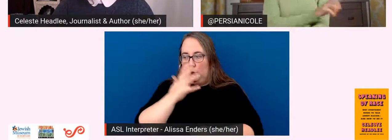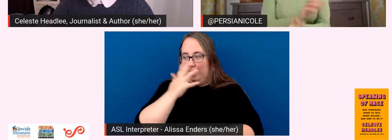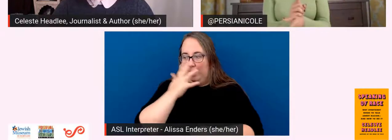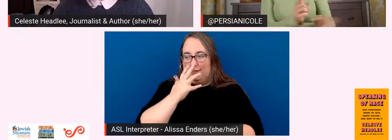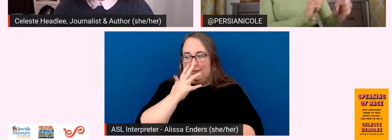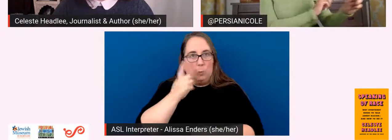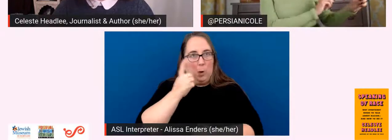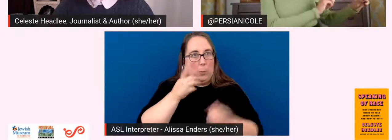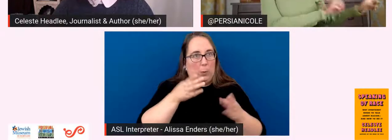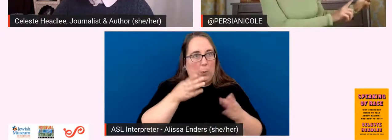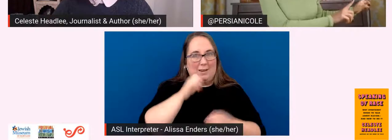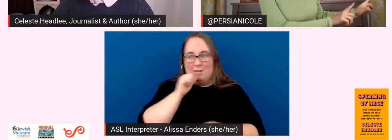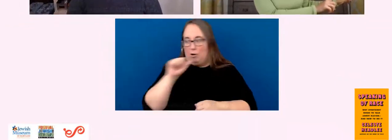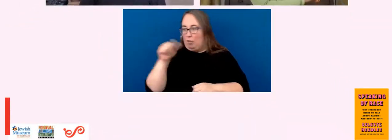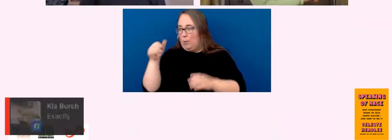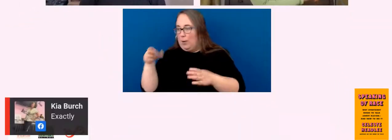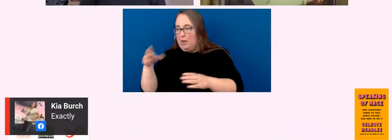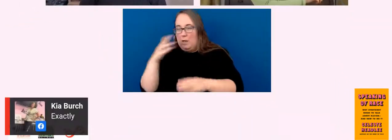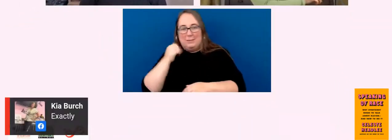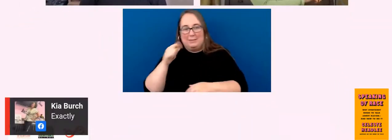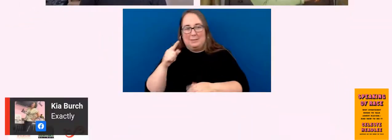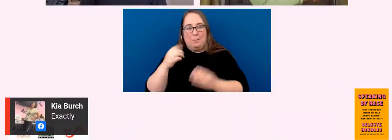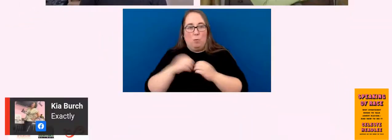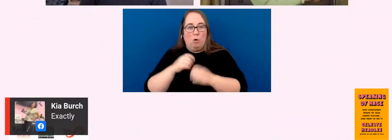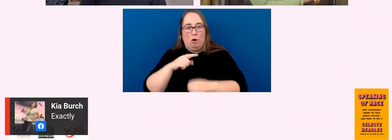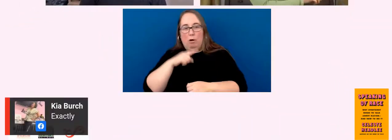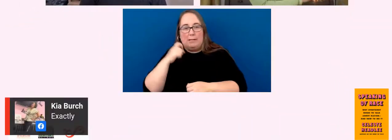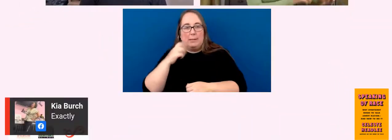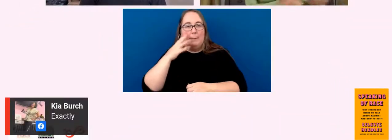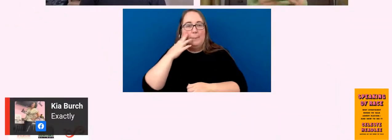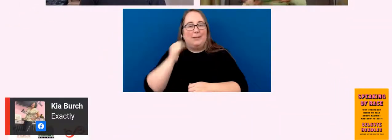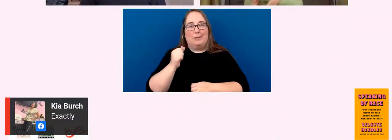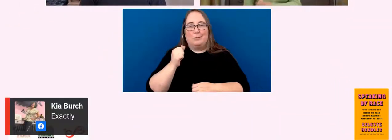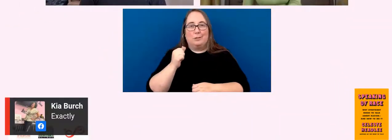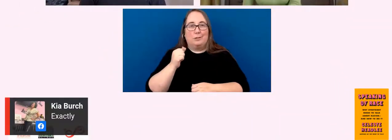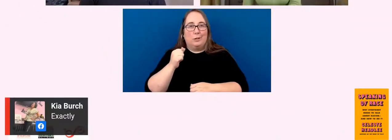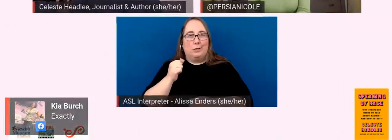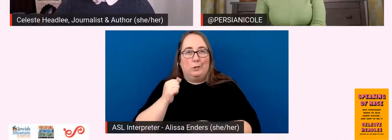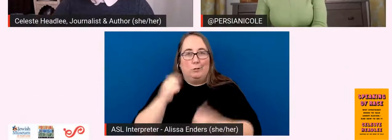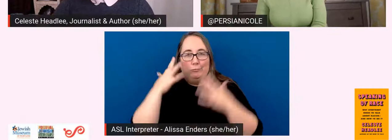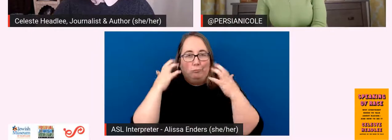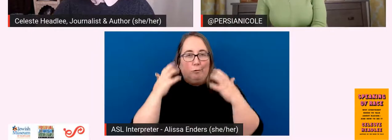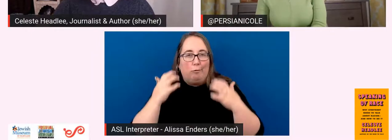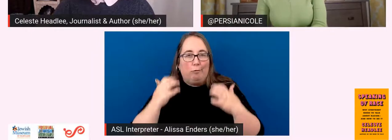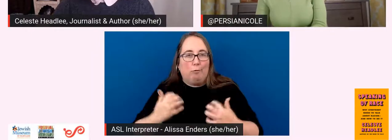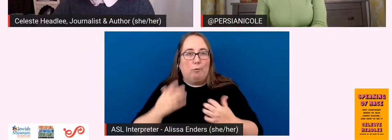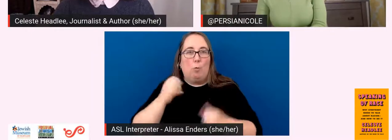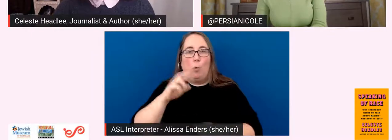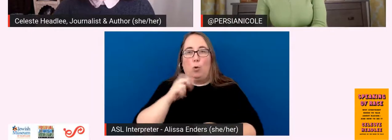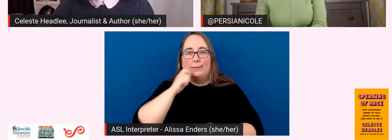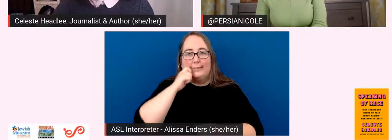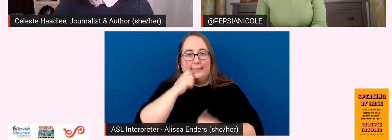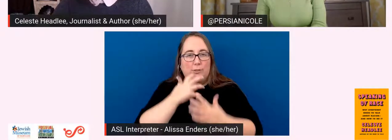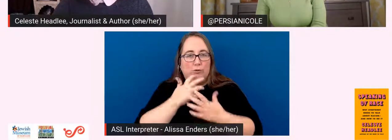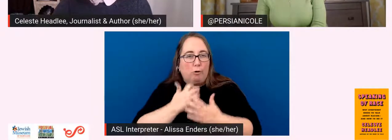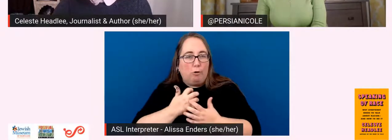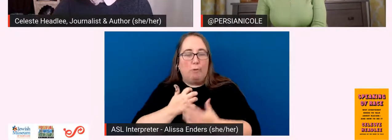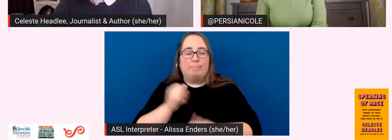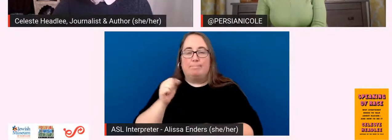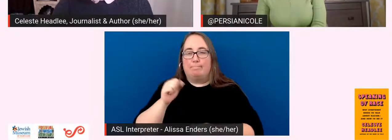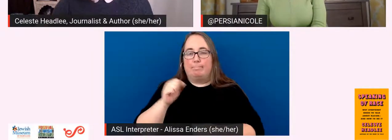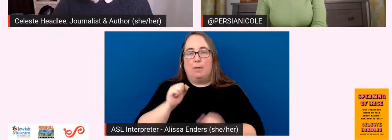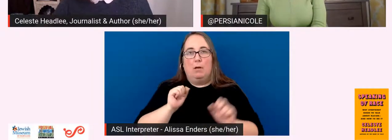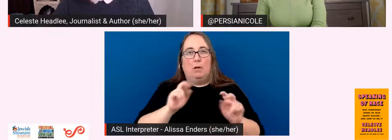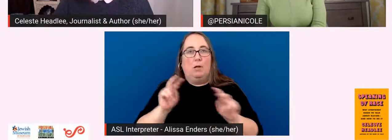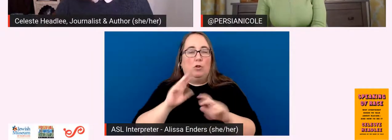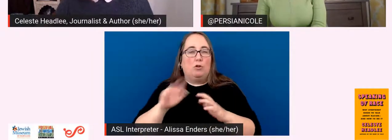way, because that person's uglier, because they're darker or their hair is kinkier. That doesn't make sense. Yeah. And I mean, look at all of